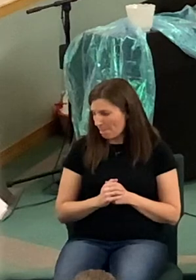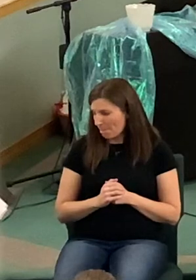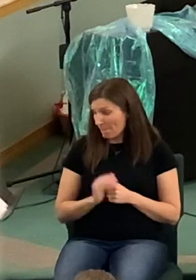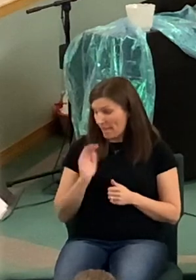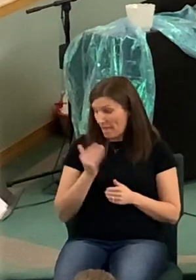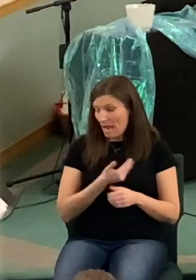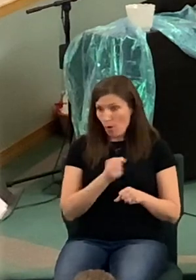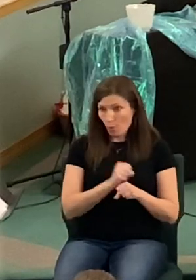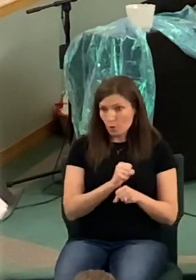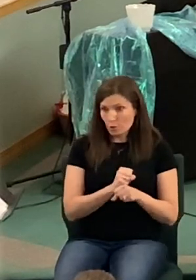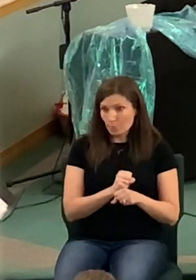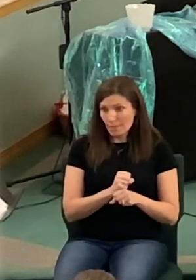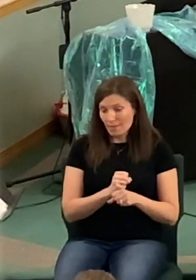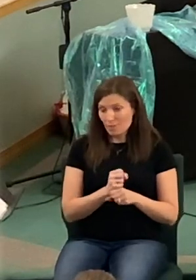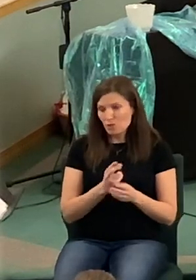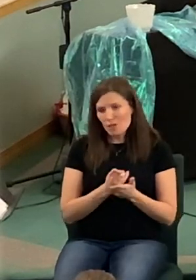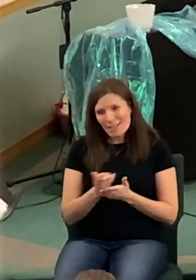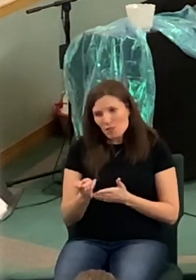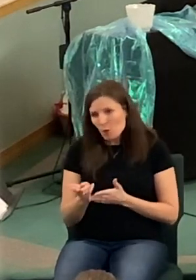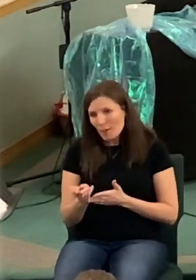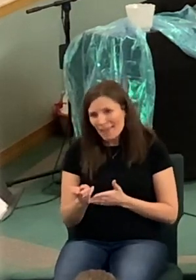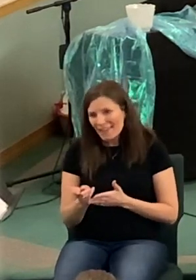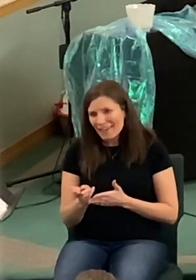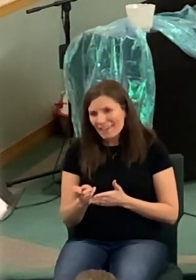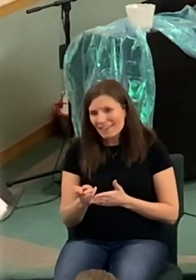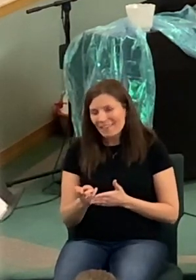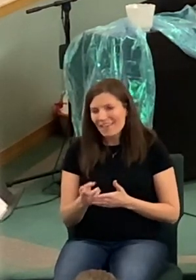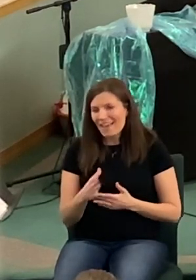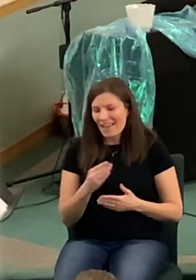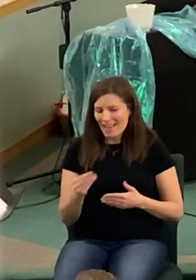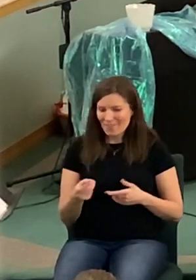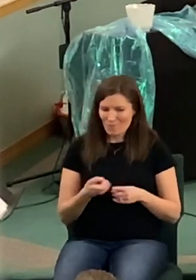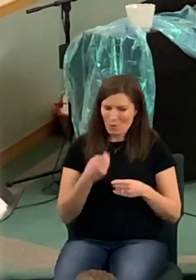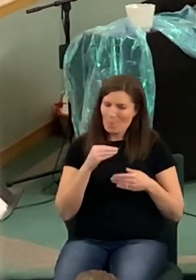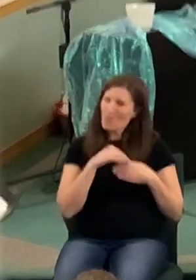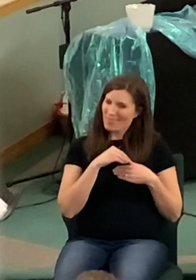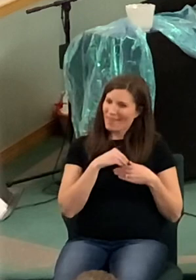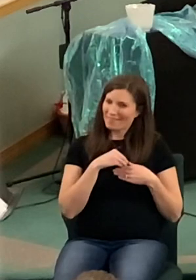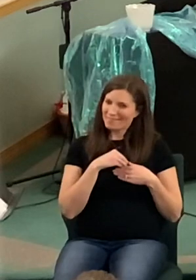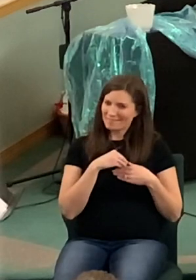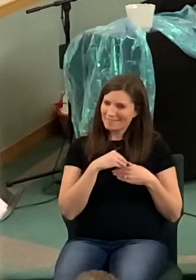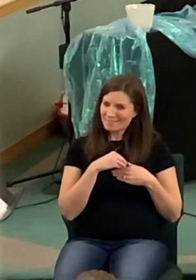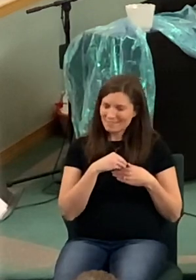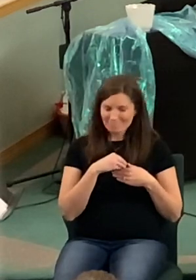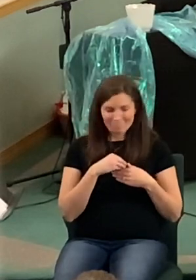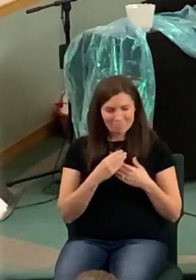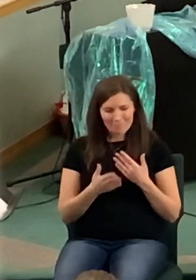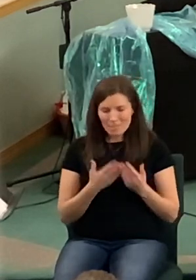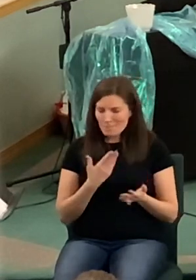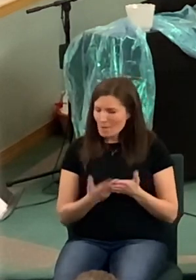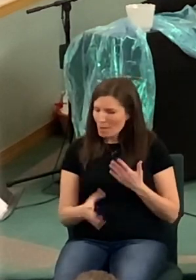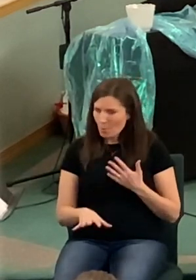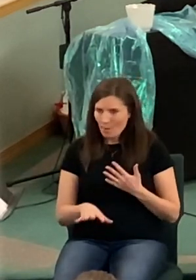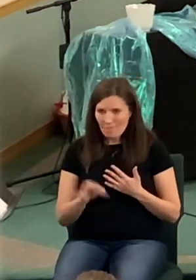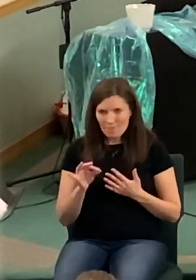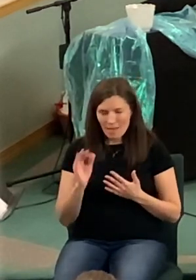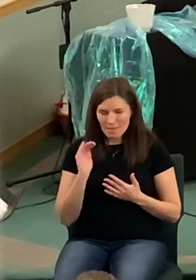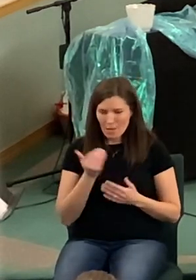Our work should be genuine and from within, whatever it is we find ourselves doing.